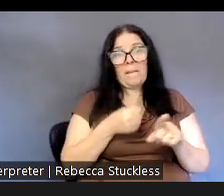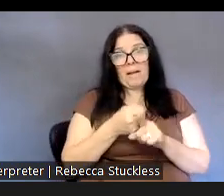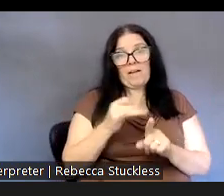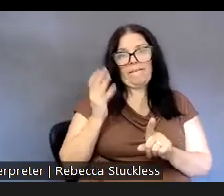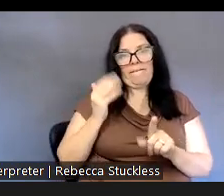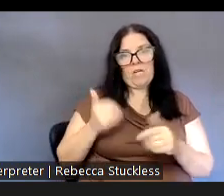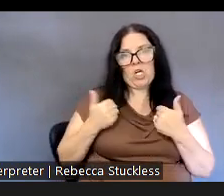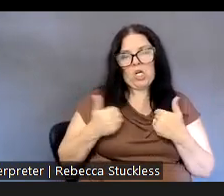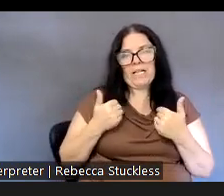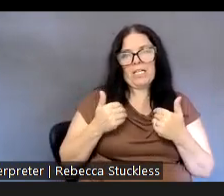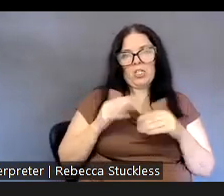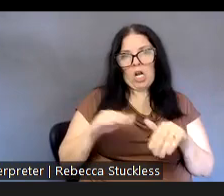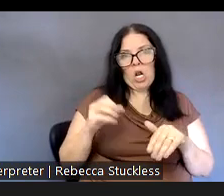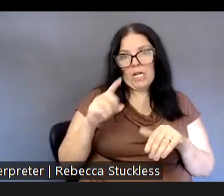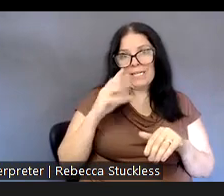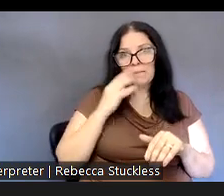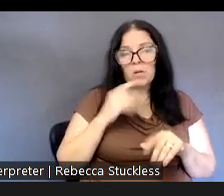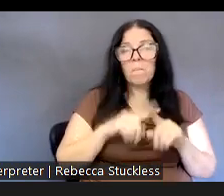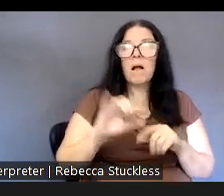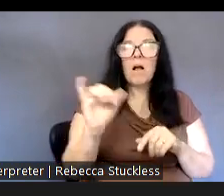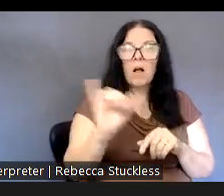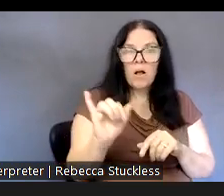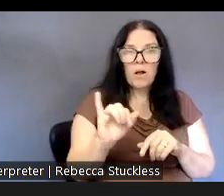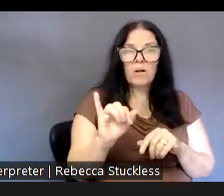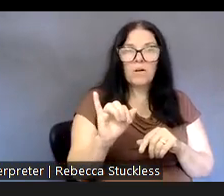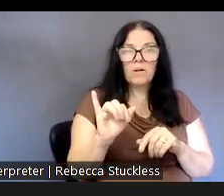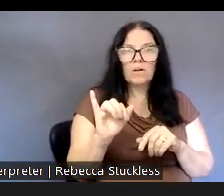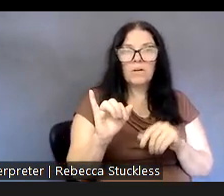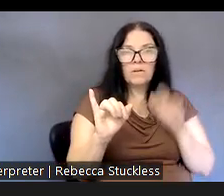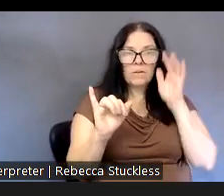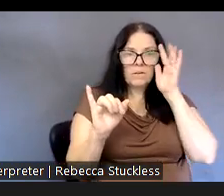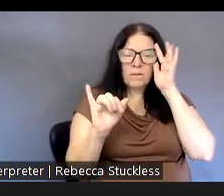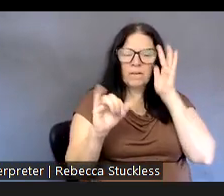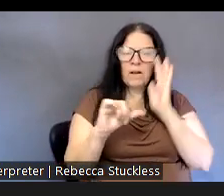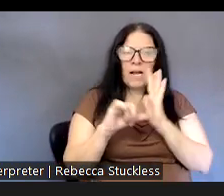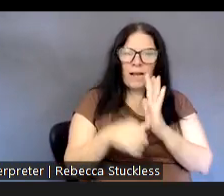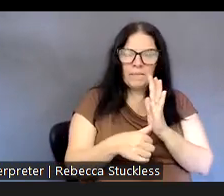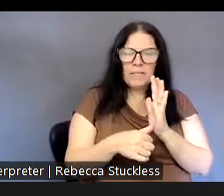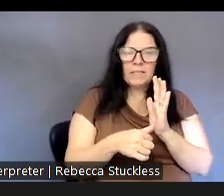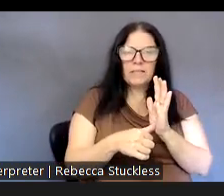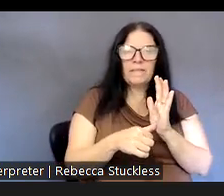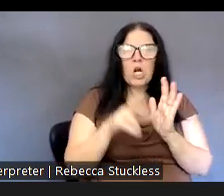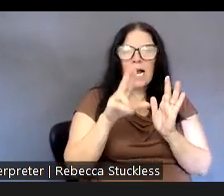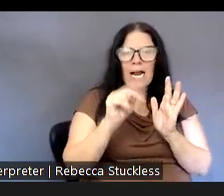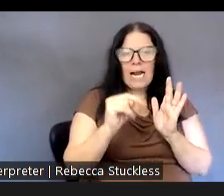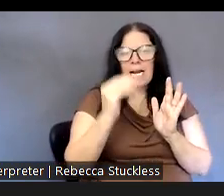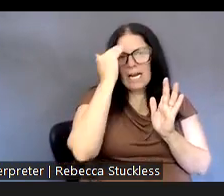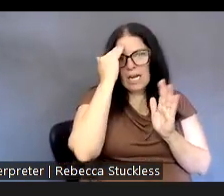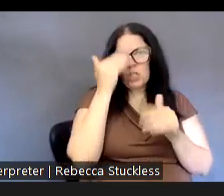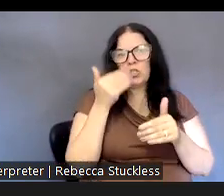childhood experiences, but also on an emphasis on unconscious